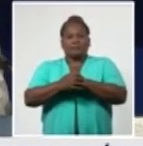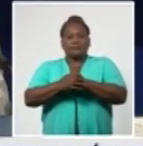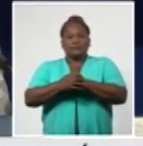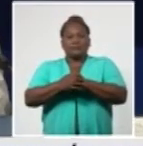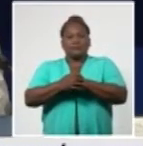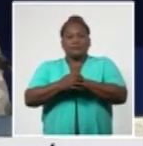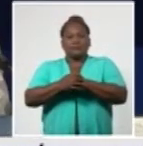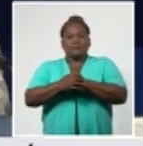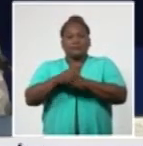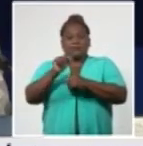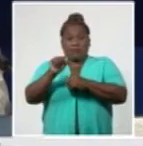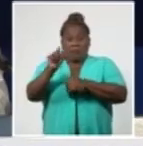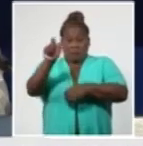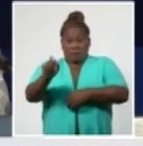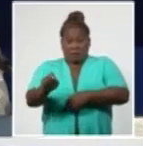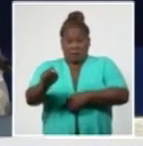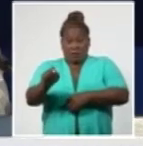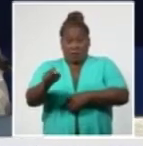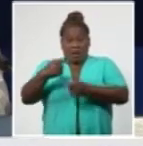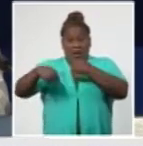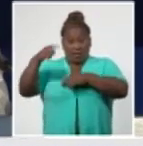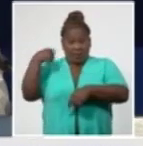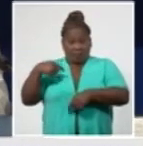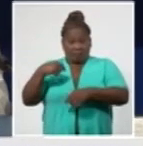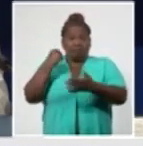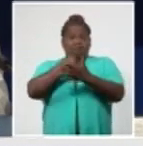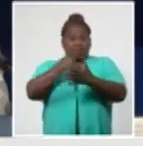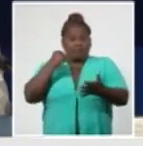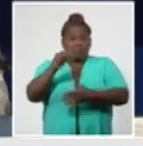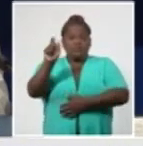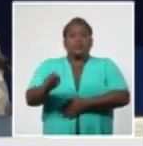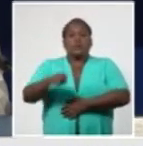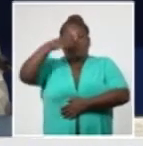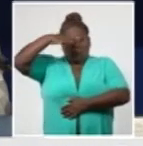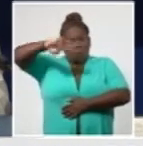1.5% tested positive for COVID-19.